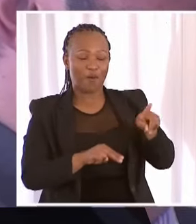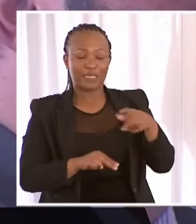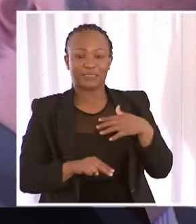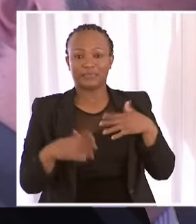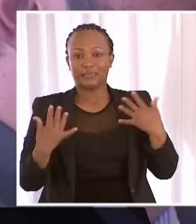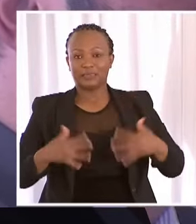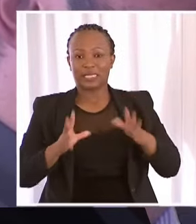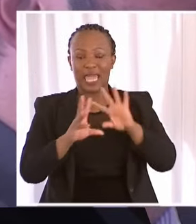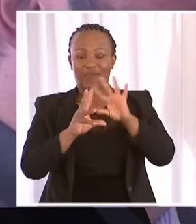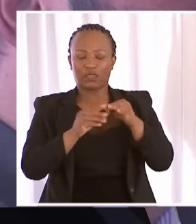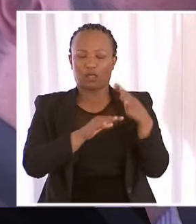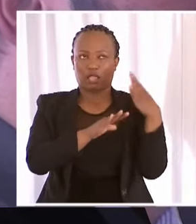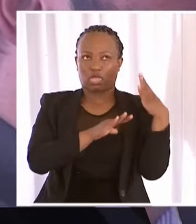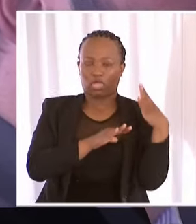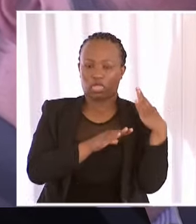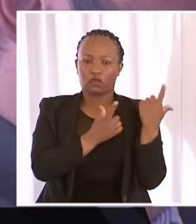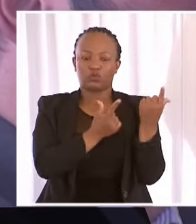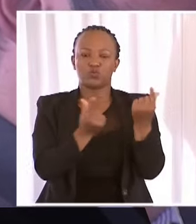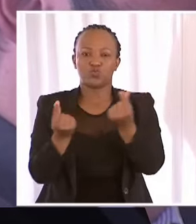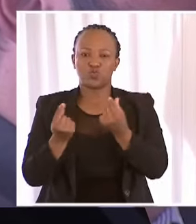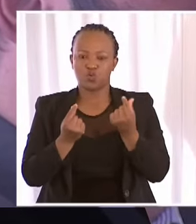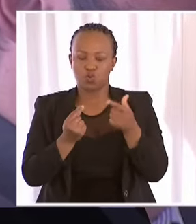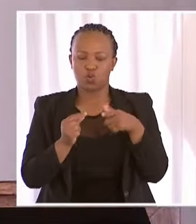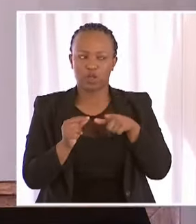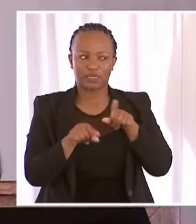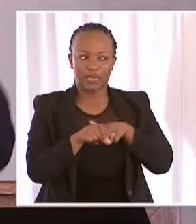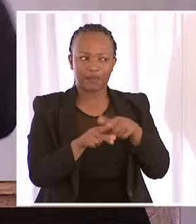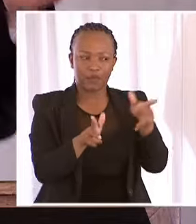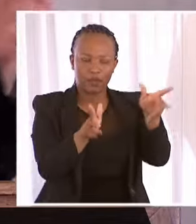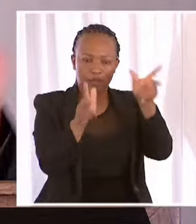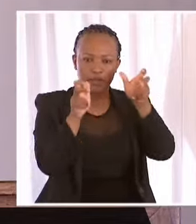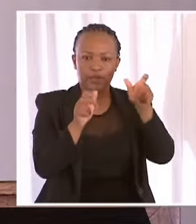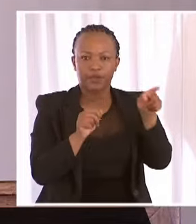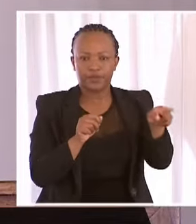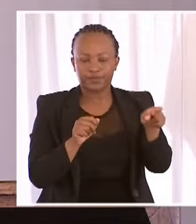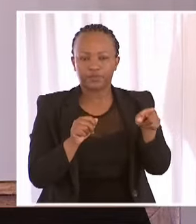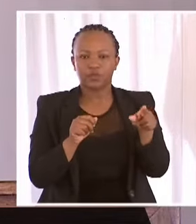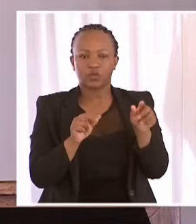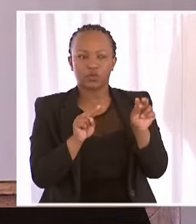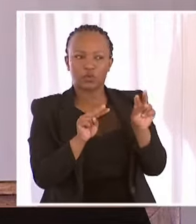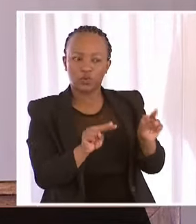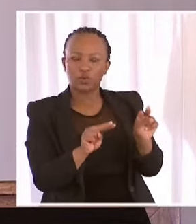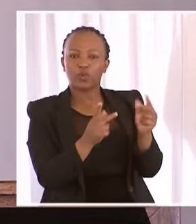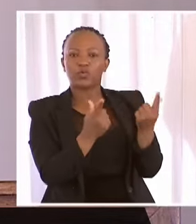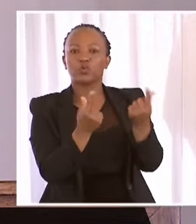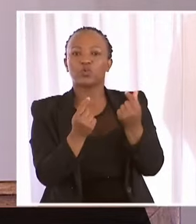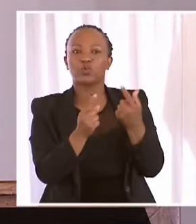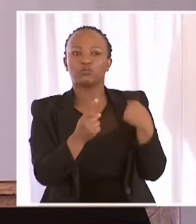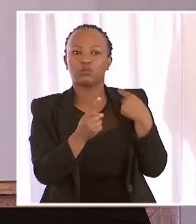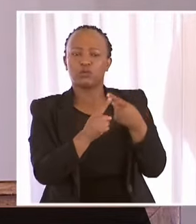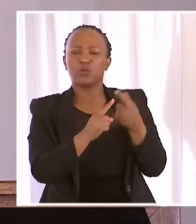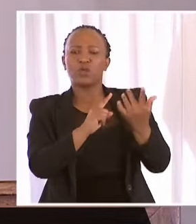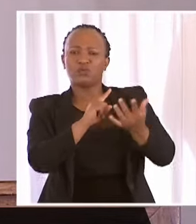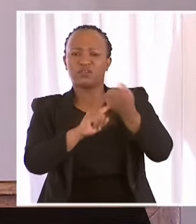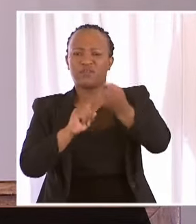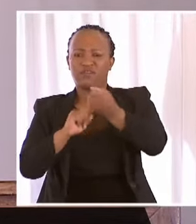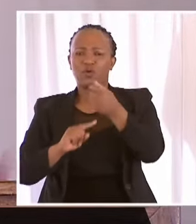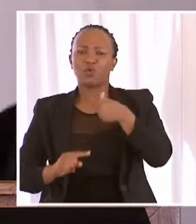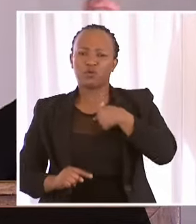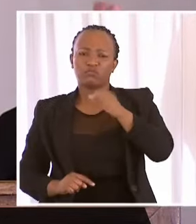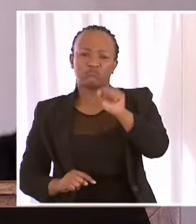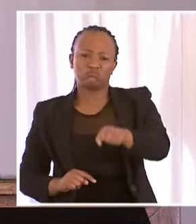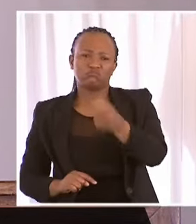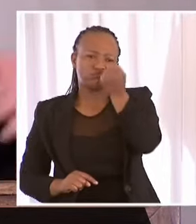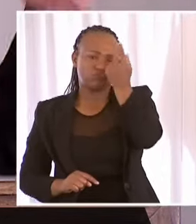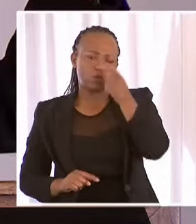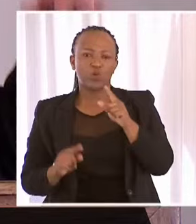juggle balls, etc. When we listen to you and what you're achieving, of course we understand. We can't